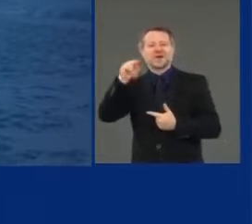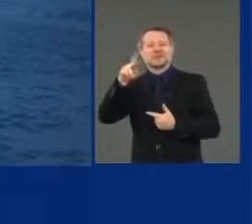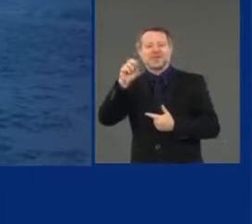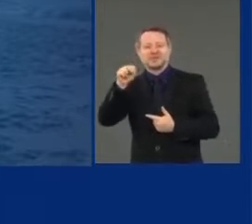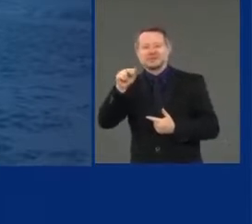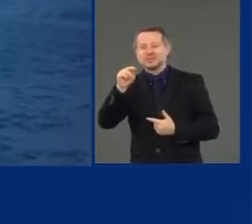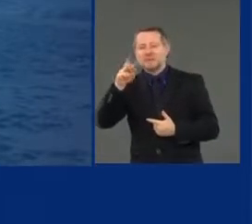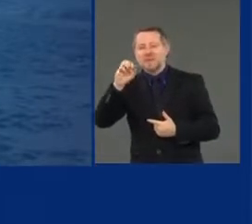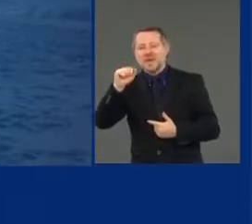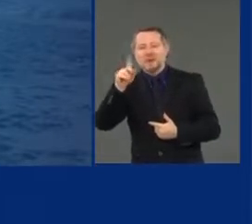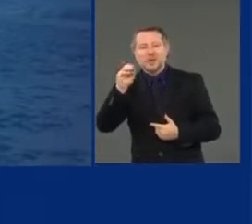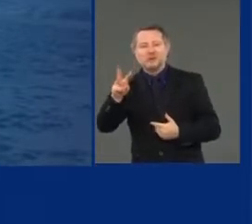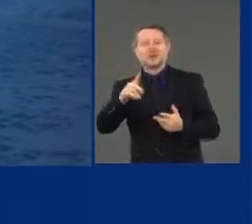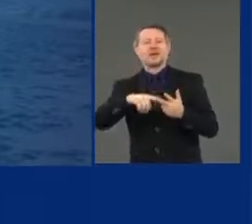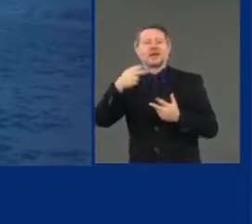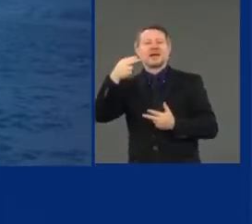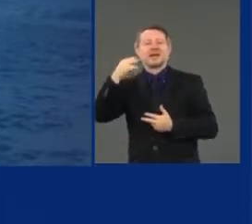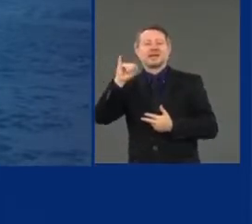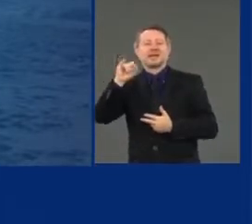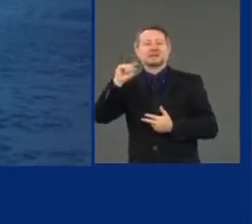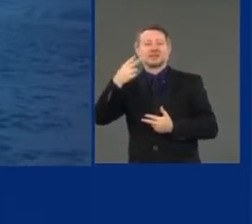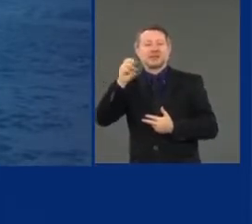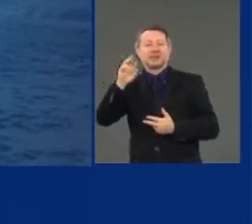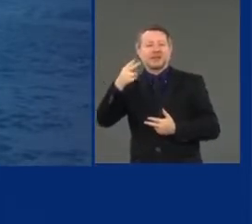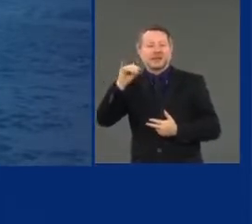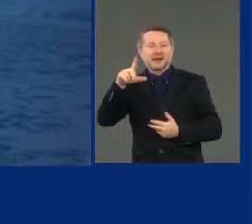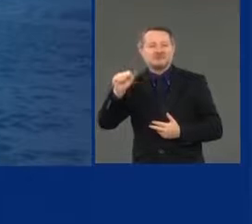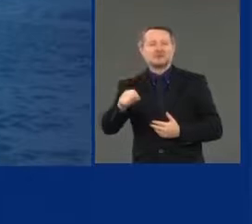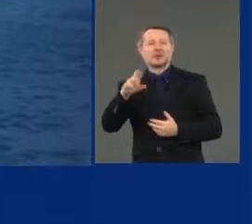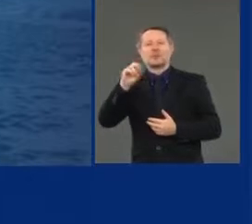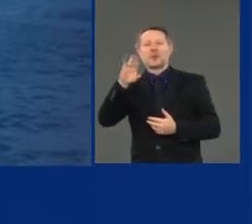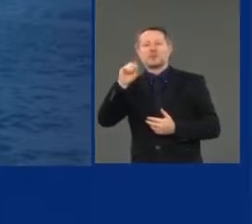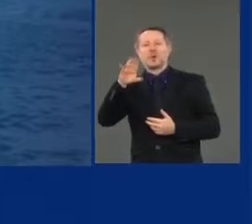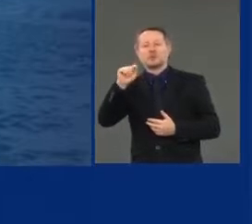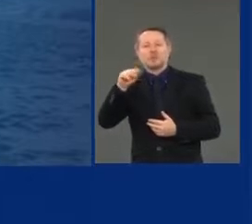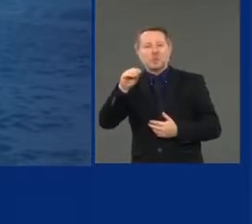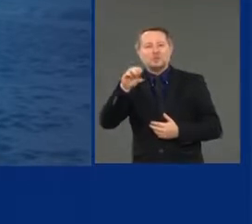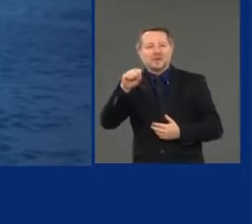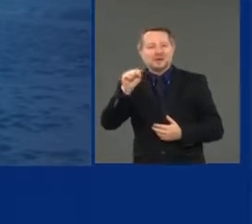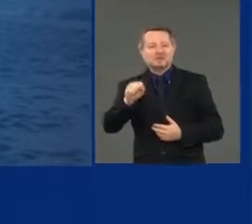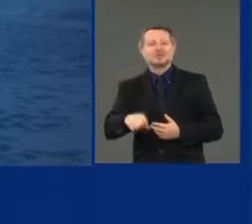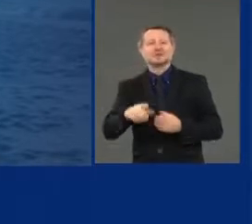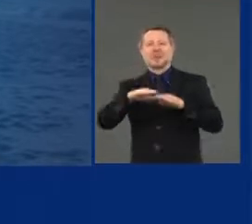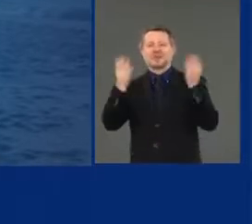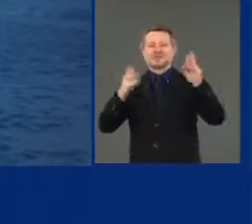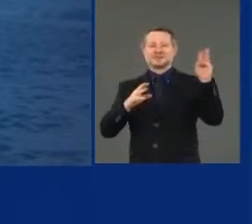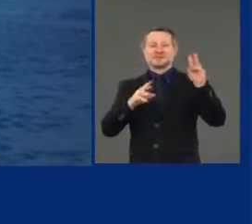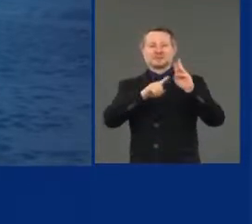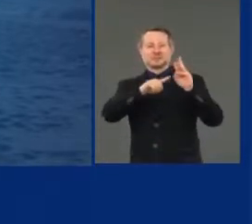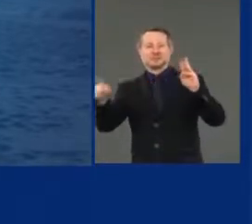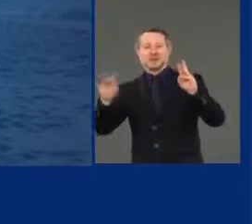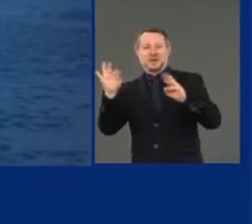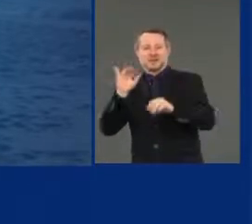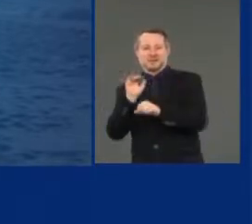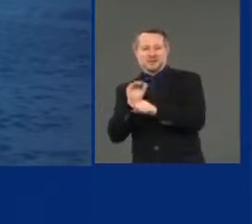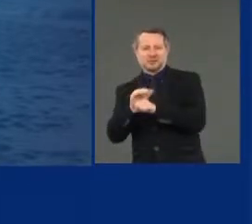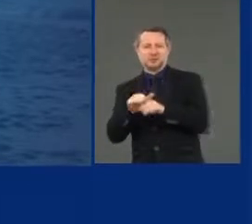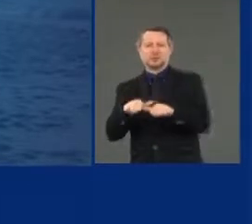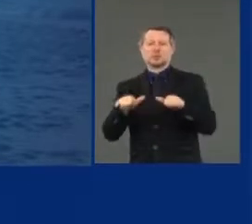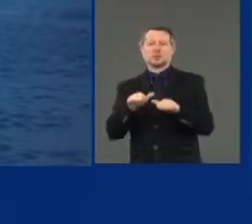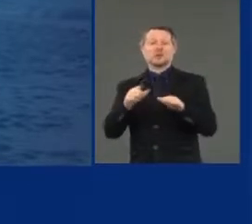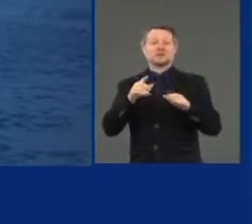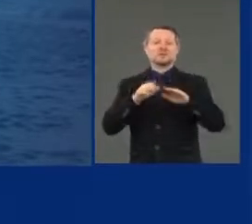Those beaches open at 6 a.m. They close at 9 p.m. Swimming is allowed from 9 a.m. to 5 p.m. And there's Lake Welch Beach in Harriman State